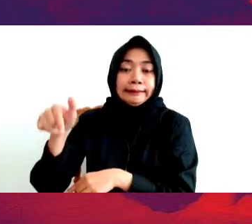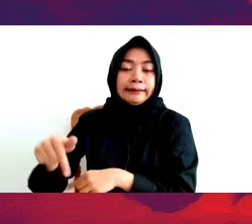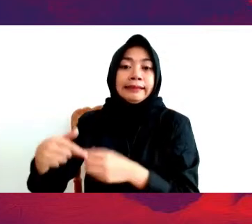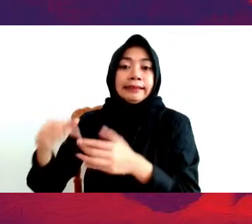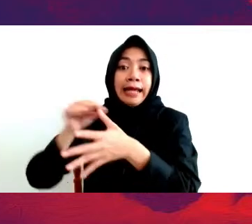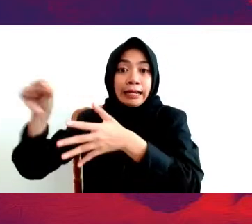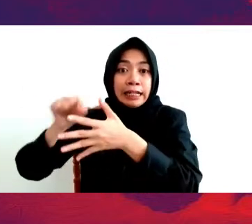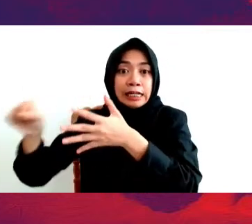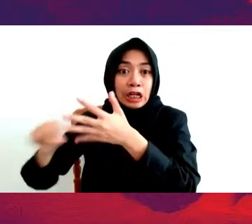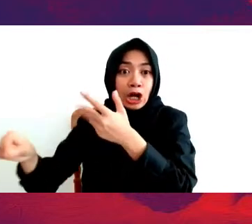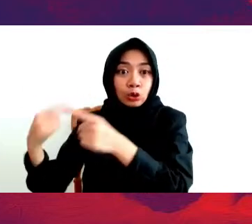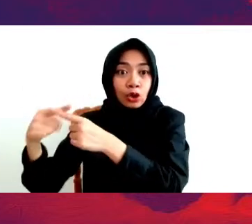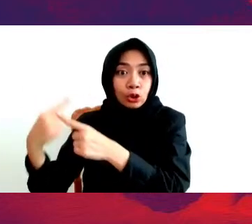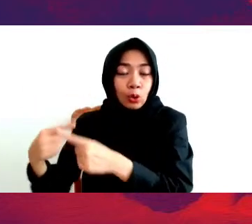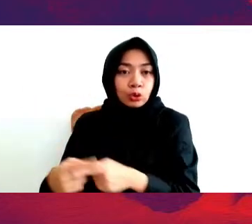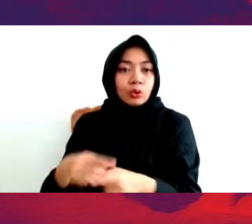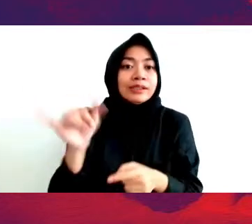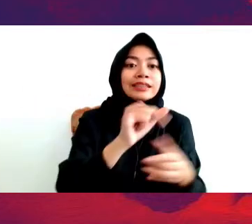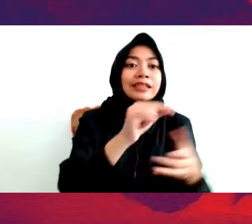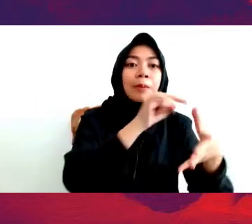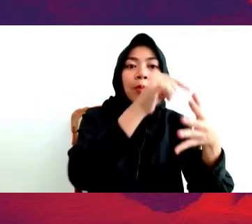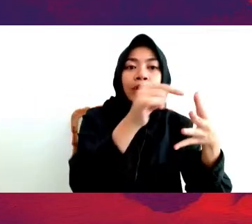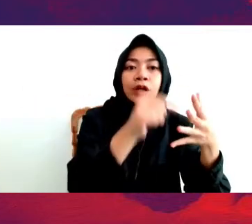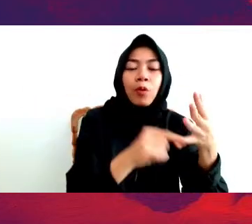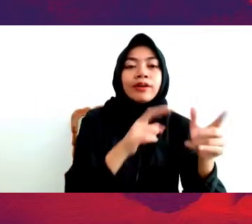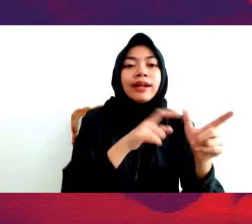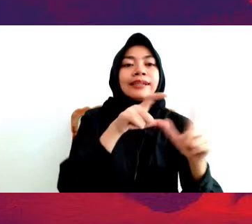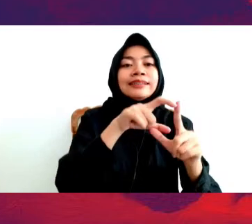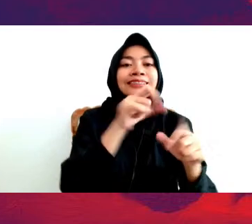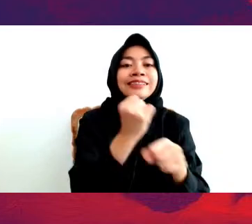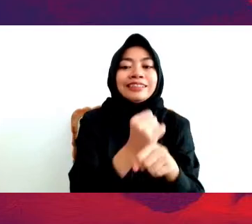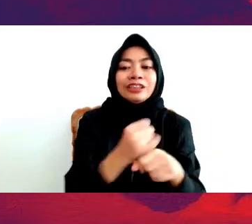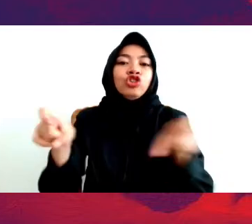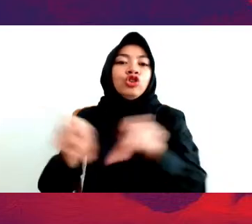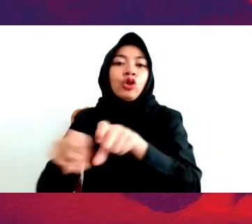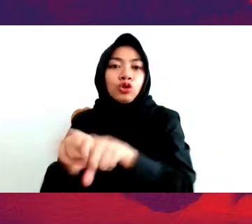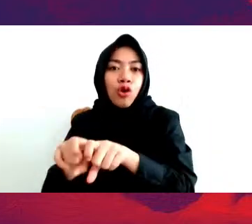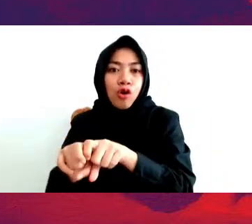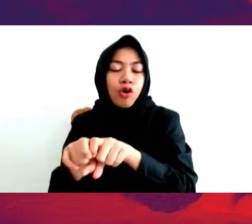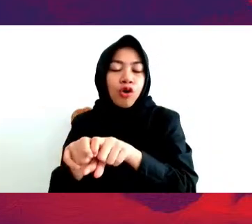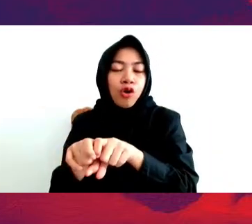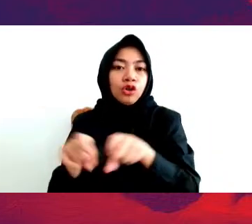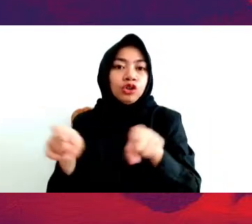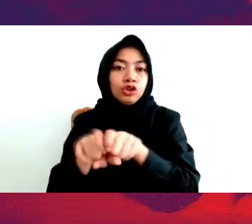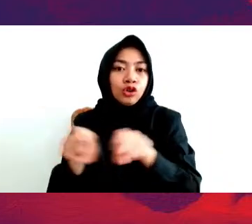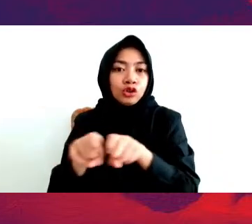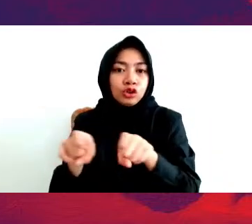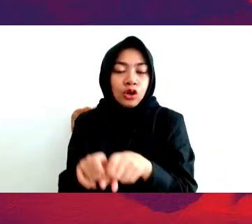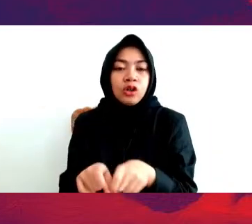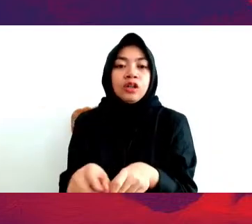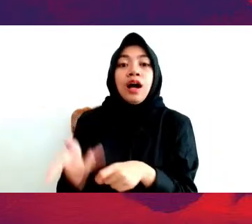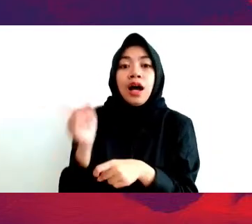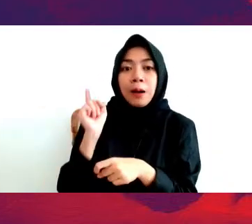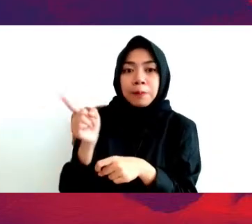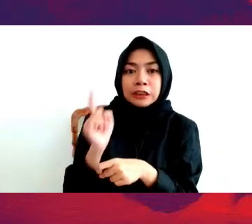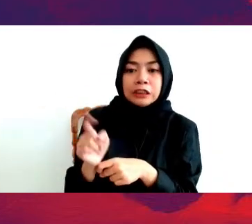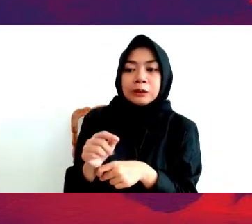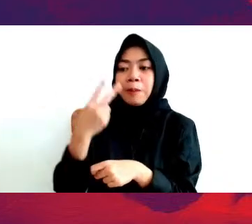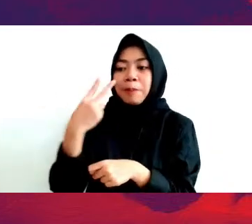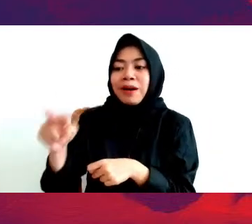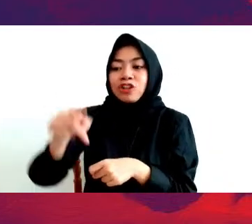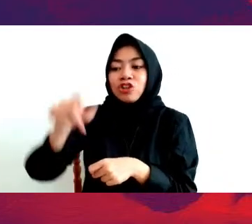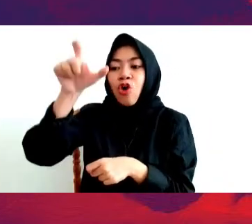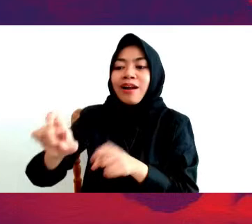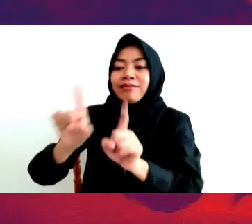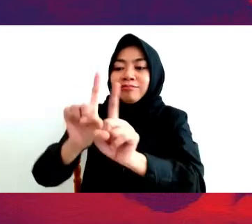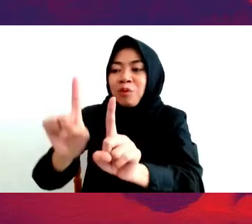SDGs has established what is the minimum requirement should be to meet the minimum welfare of a person. And